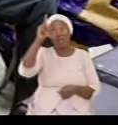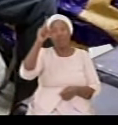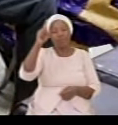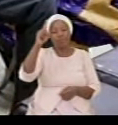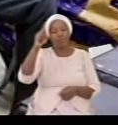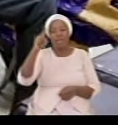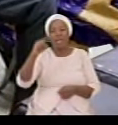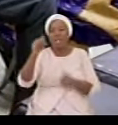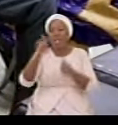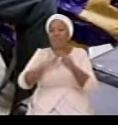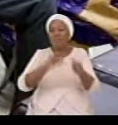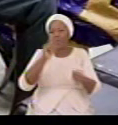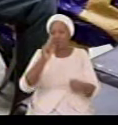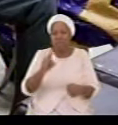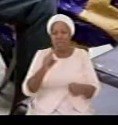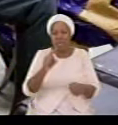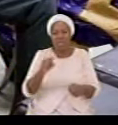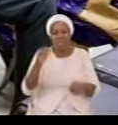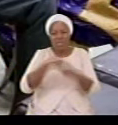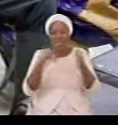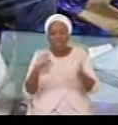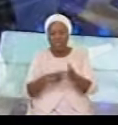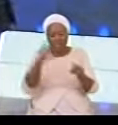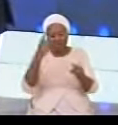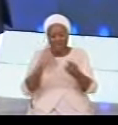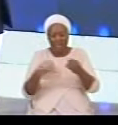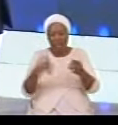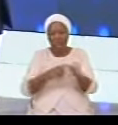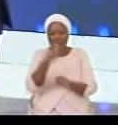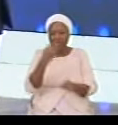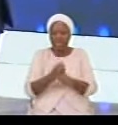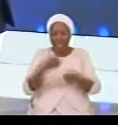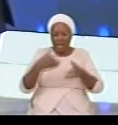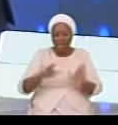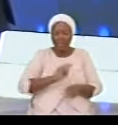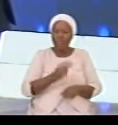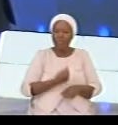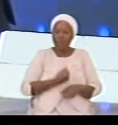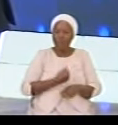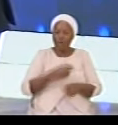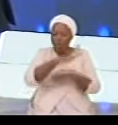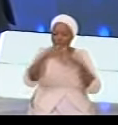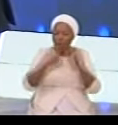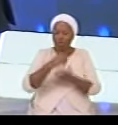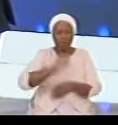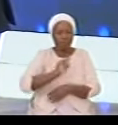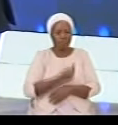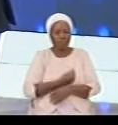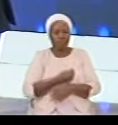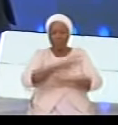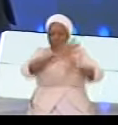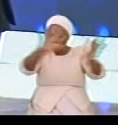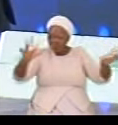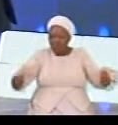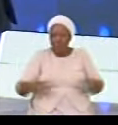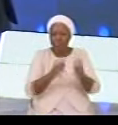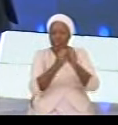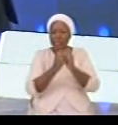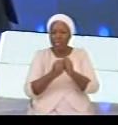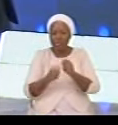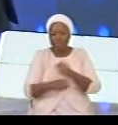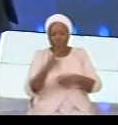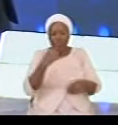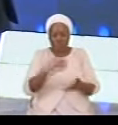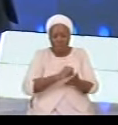this end of the year, let us, all of us, those who are saved, those who are